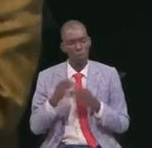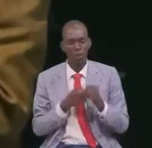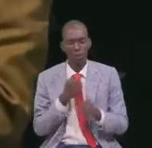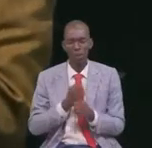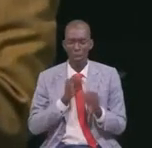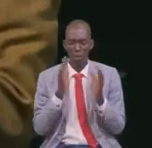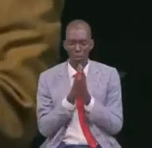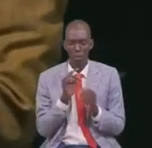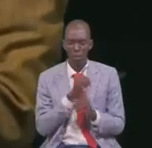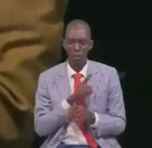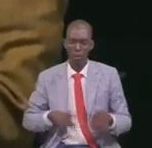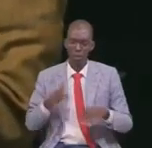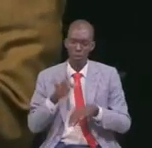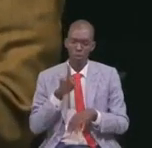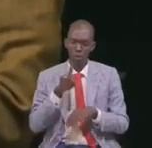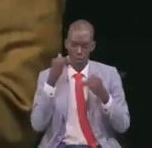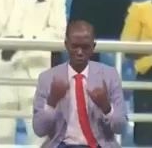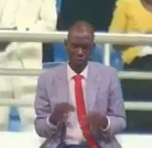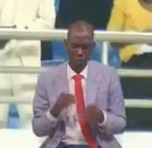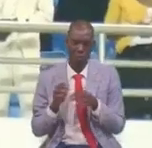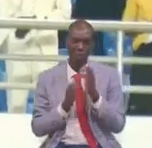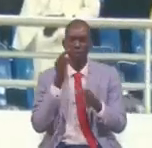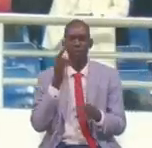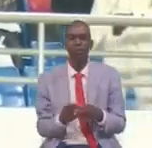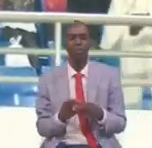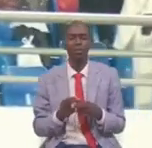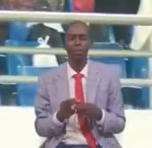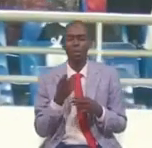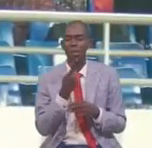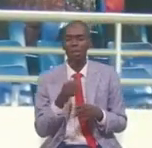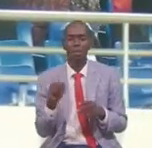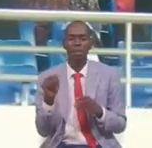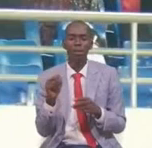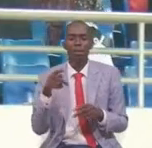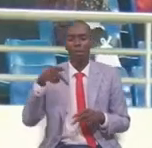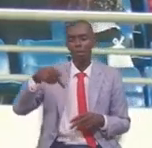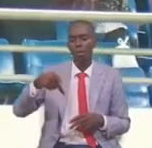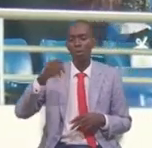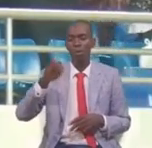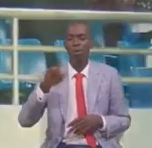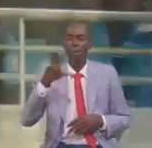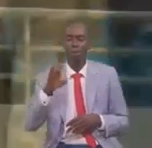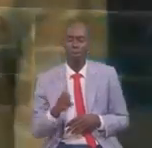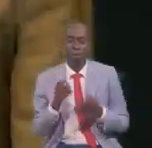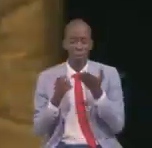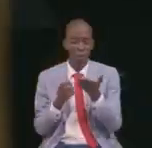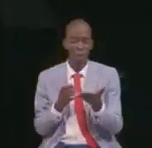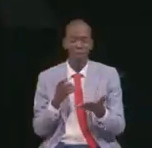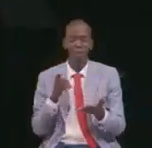Be healed in Jesus' name. The pile there, you are healed